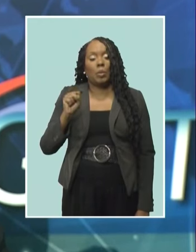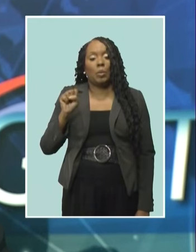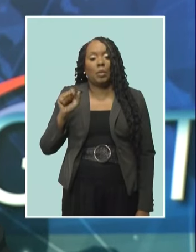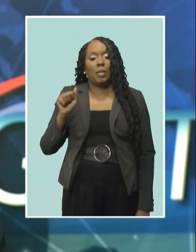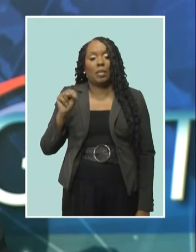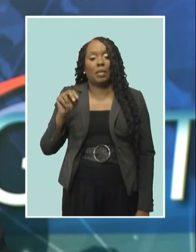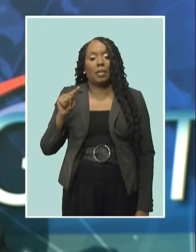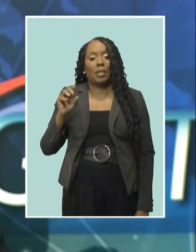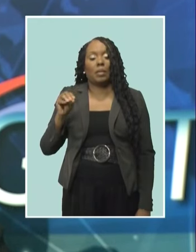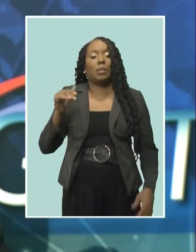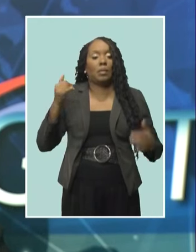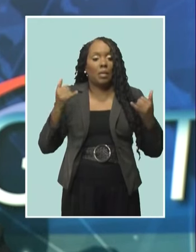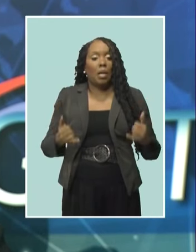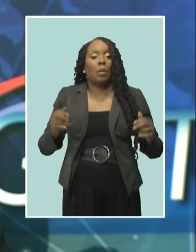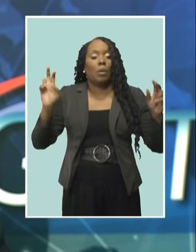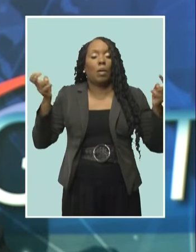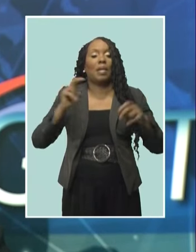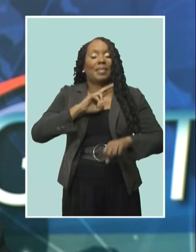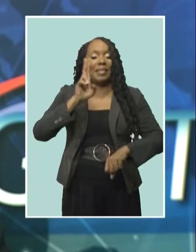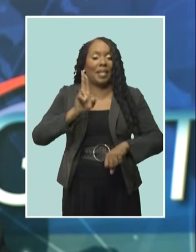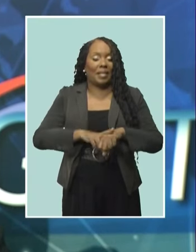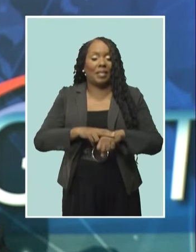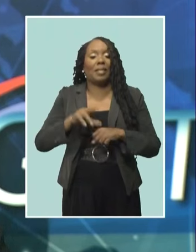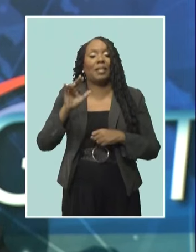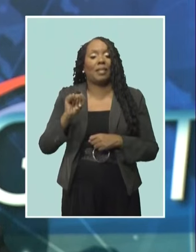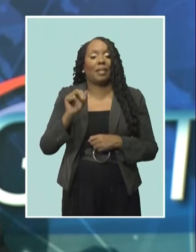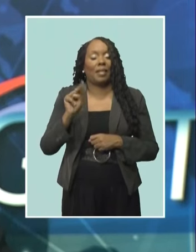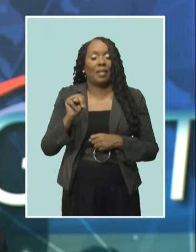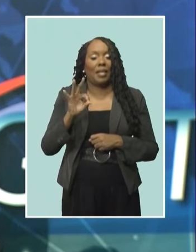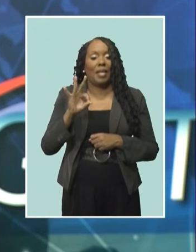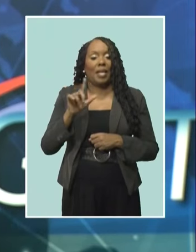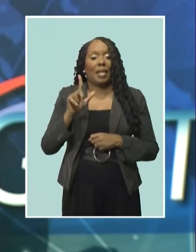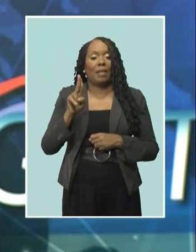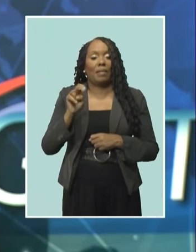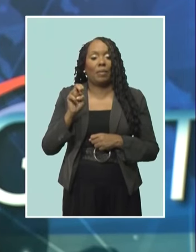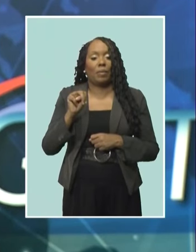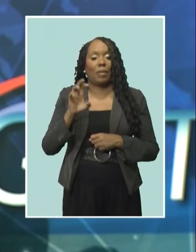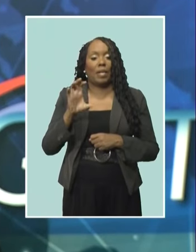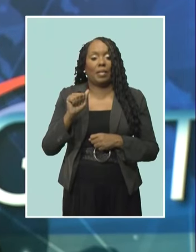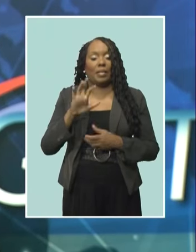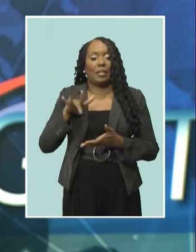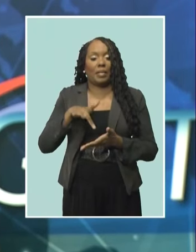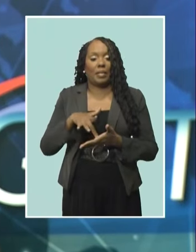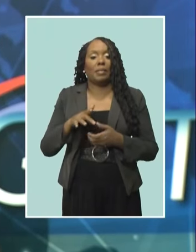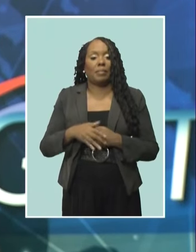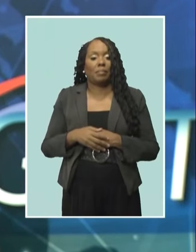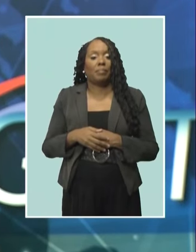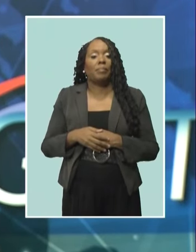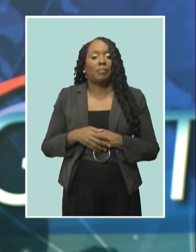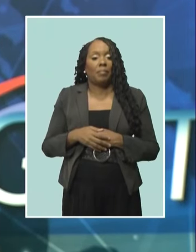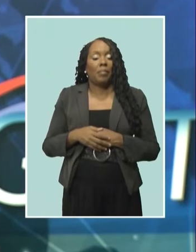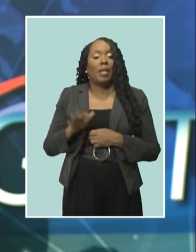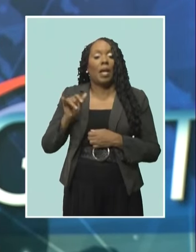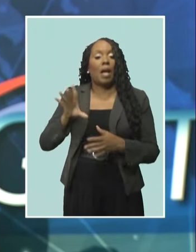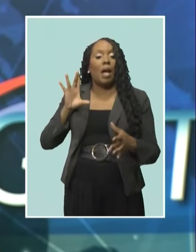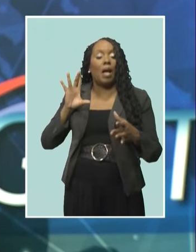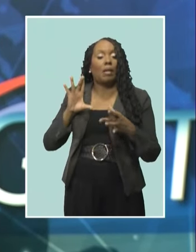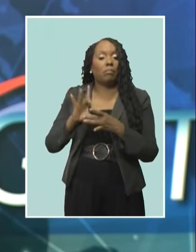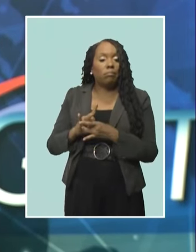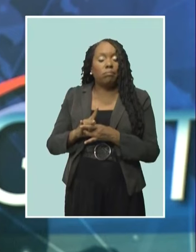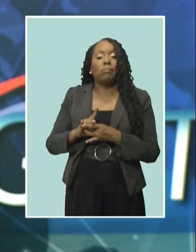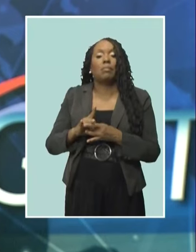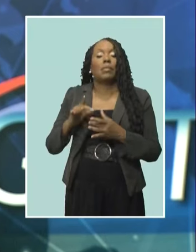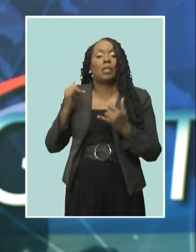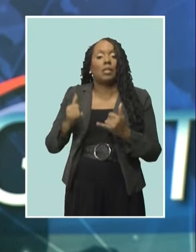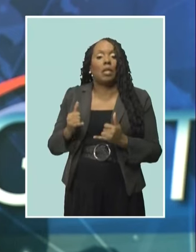Center. The local laboratory joins the likes of the Caribbean Public Health Agency and a virology lab at the University of the West